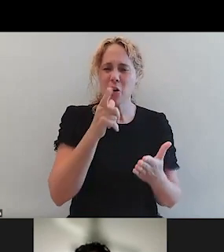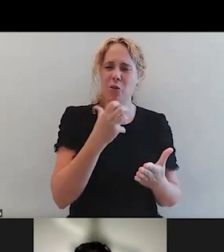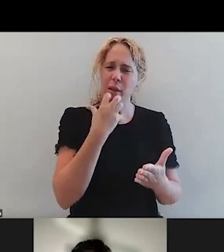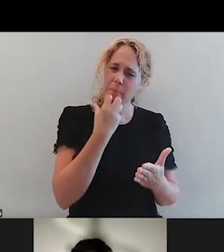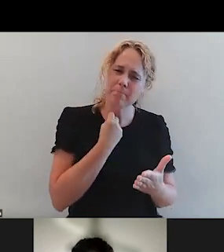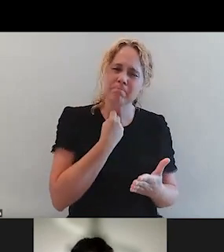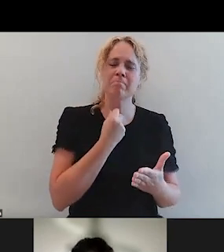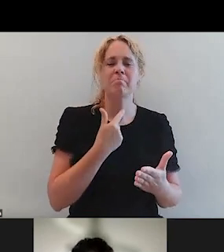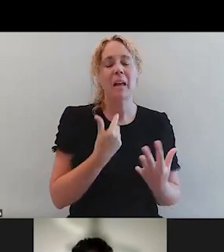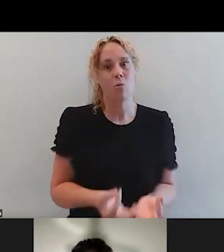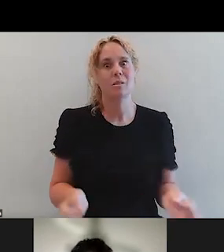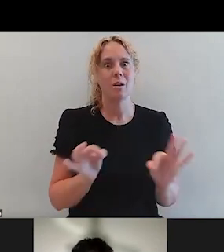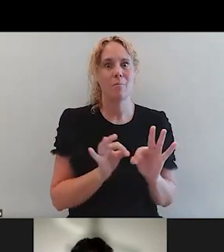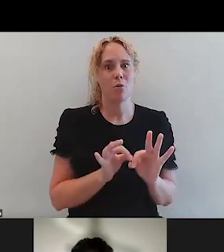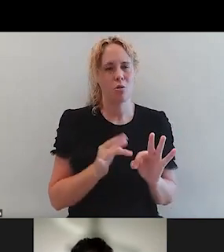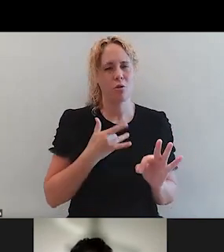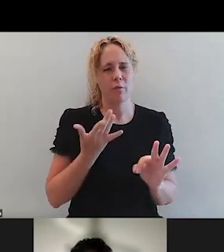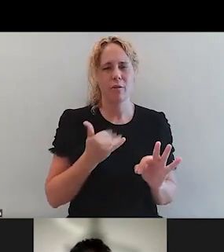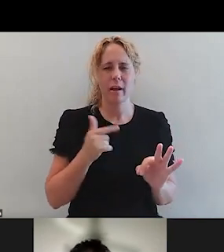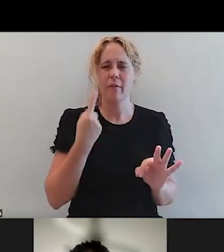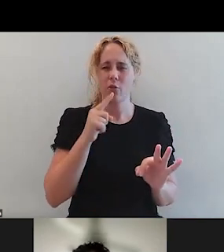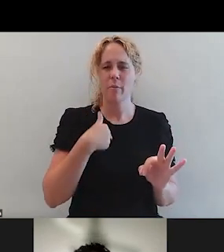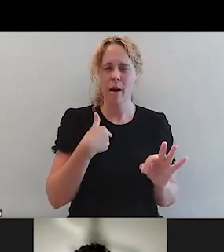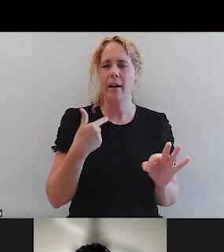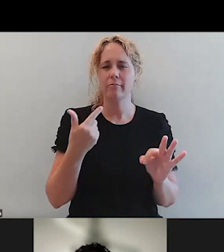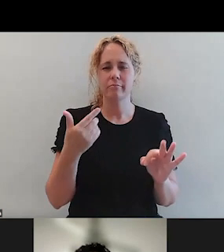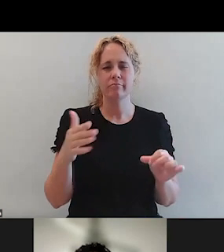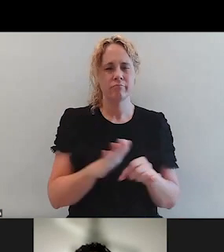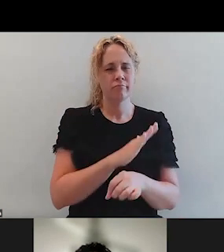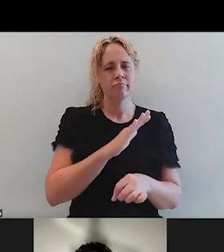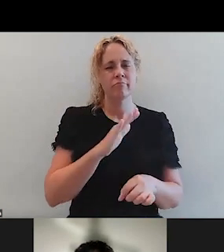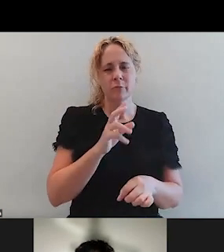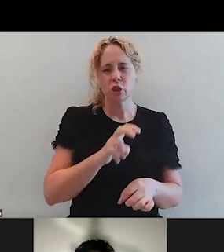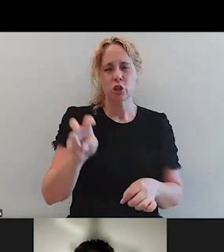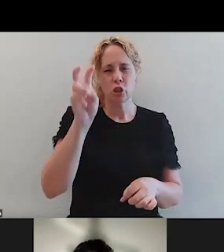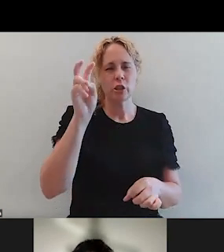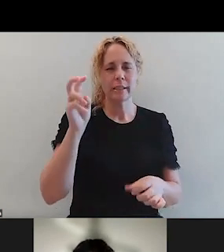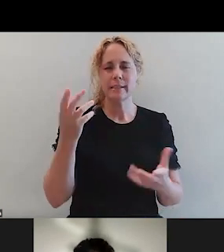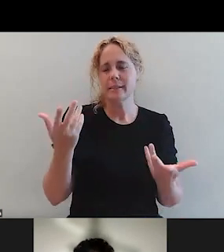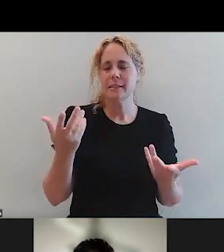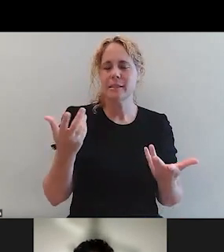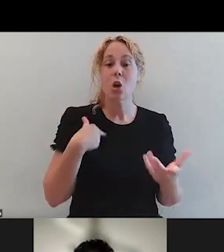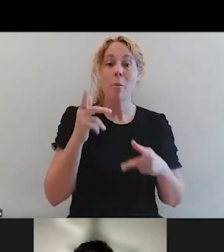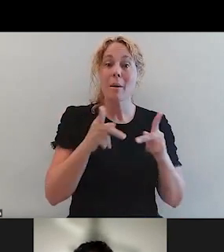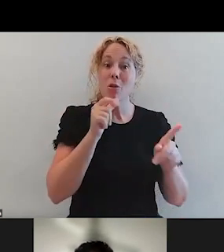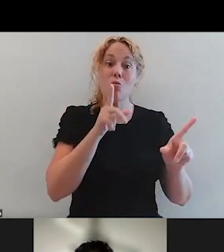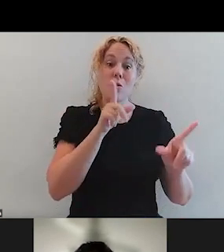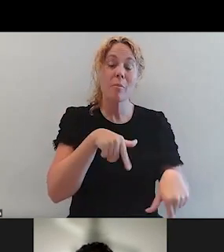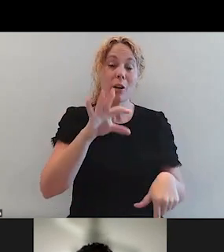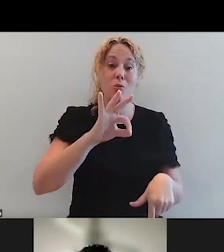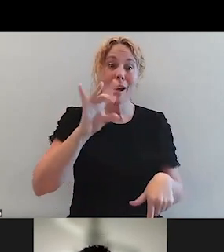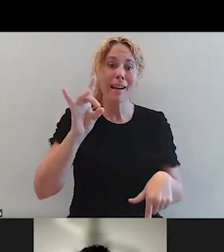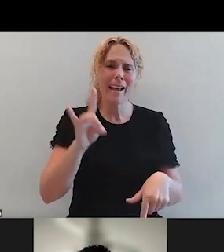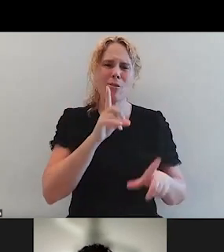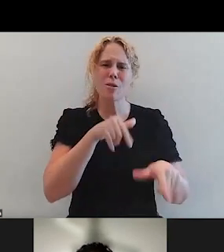so incredibly important to my overall journey. So getting people that respond to 988 calls, that respond